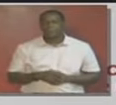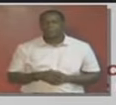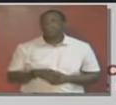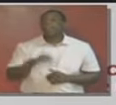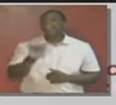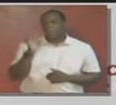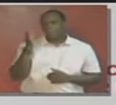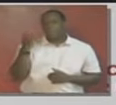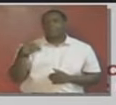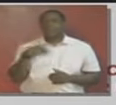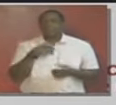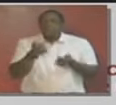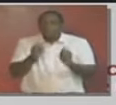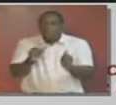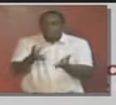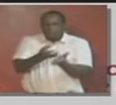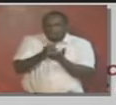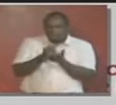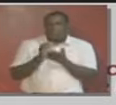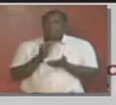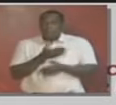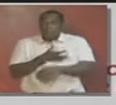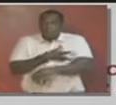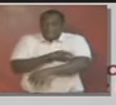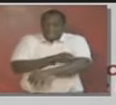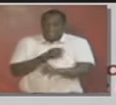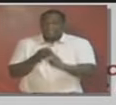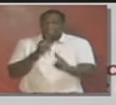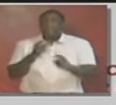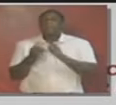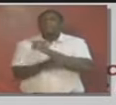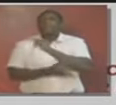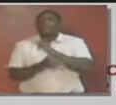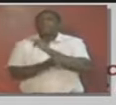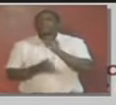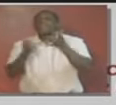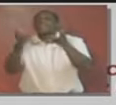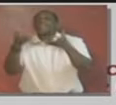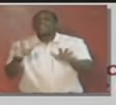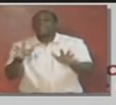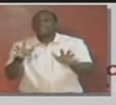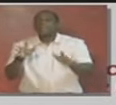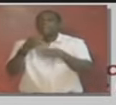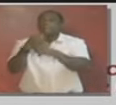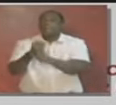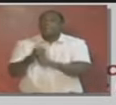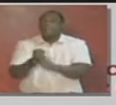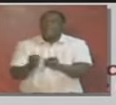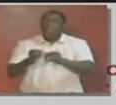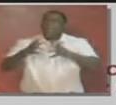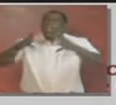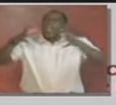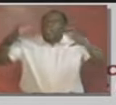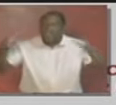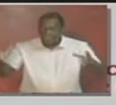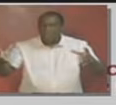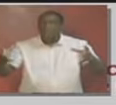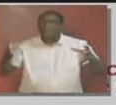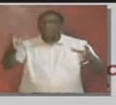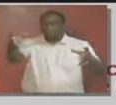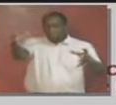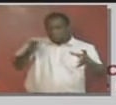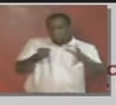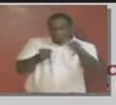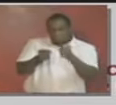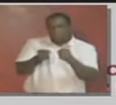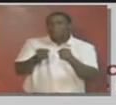vaccines from those who are already generating large numbers to support large numbers of countries. So it's not really a